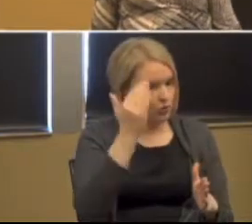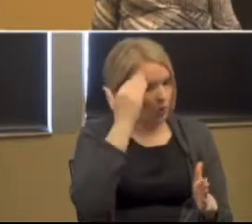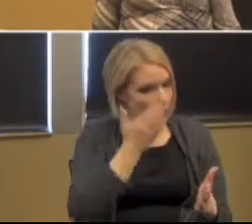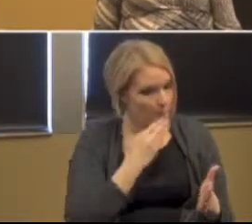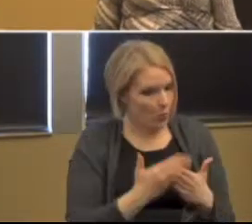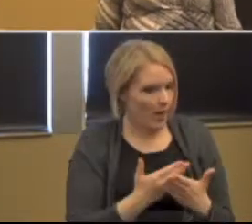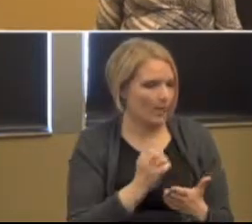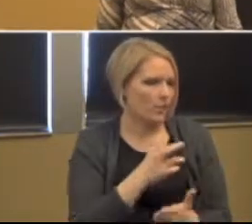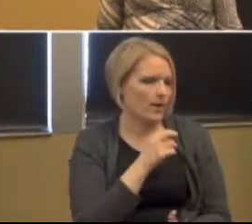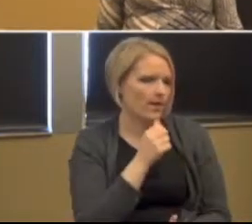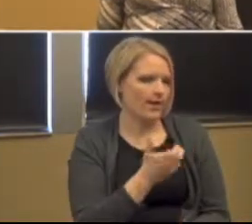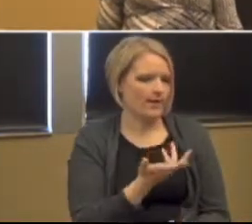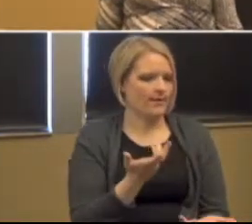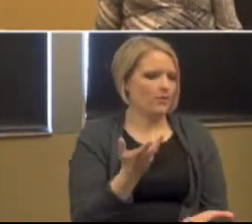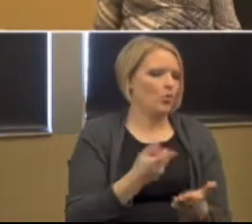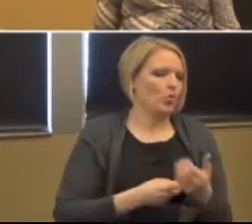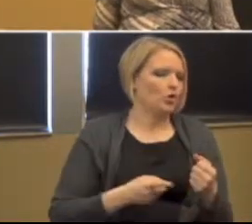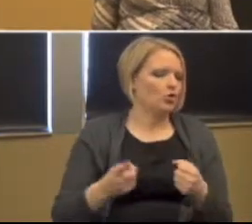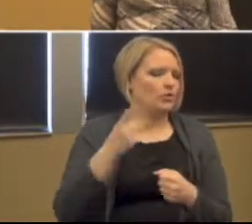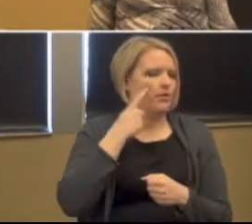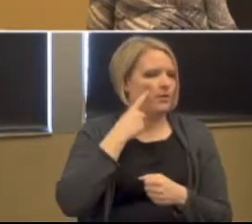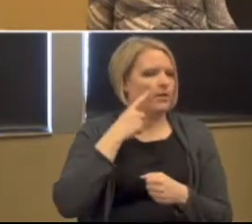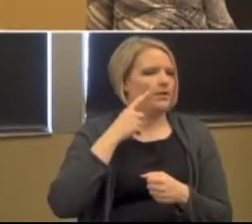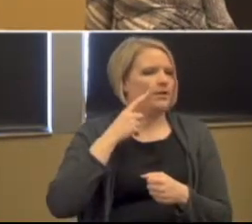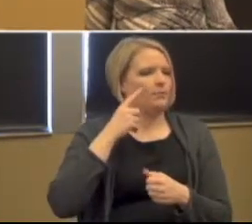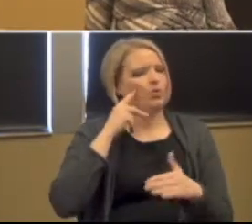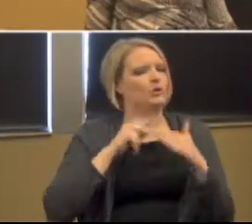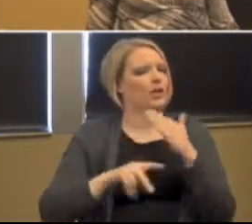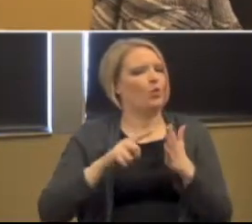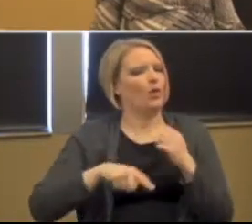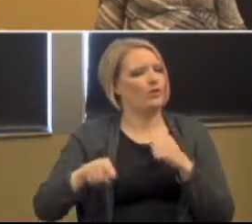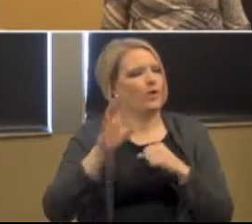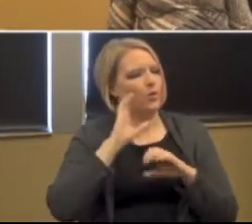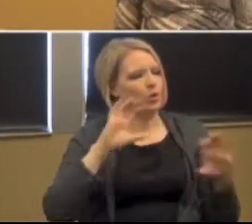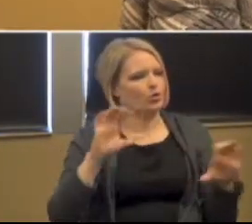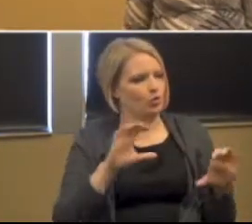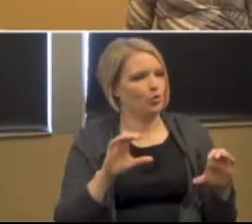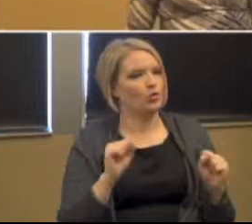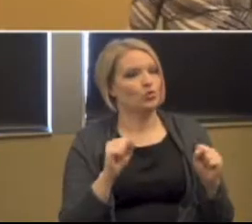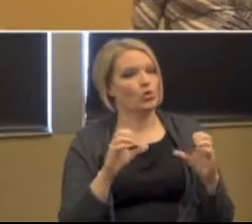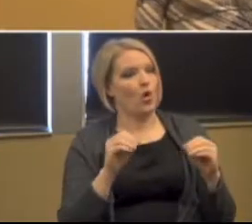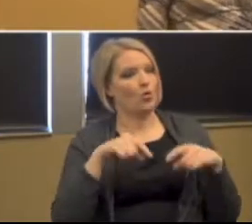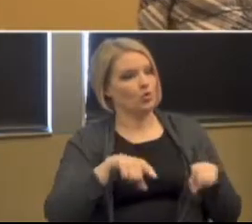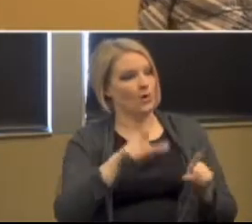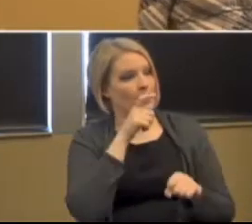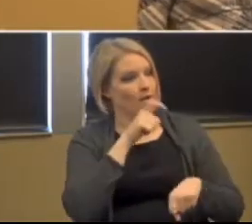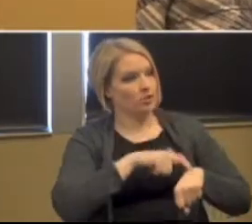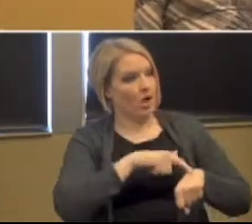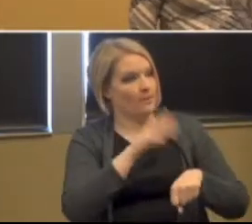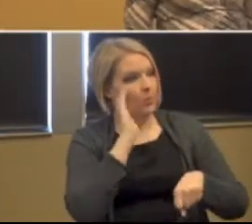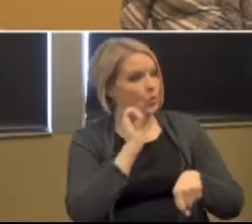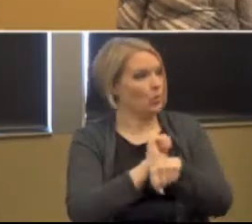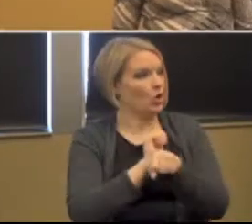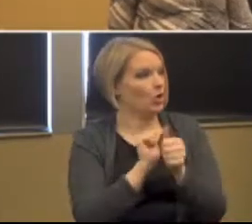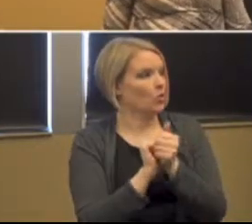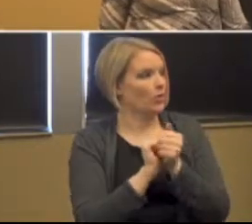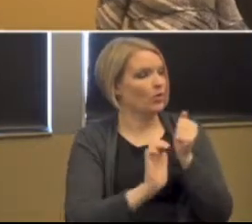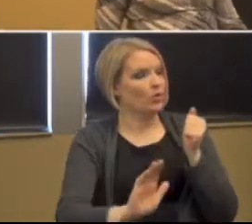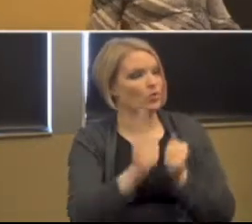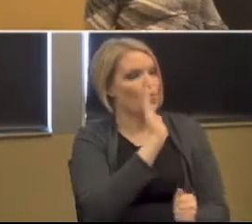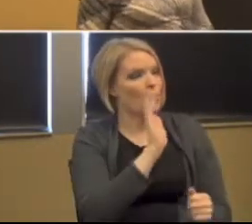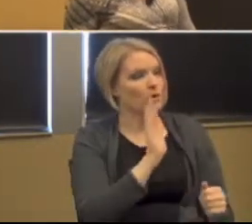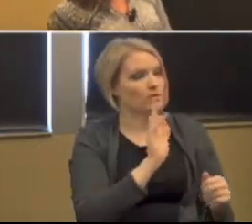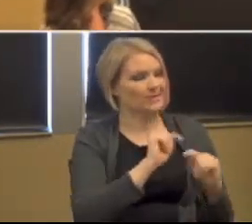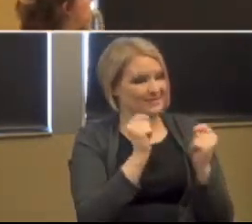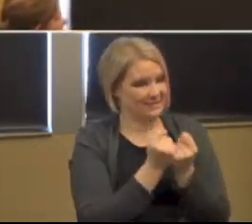you know them, and what you think that they would do. So while you're thinking with your teams over lunch, we've said this, but